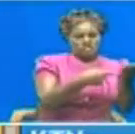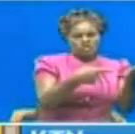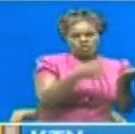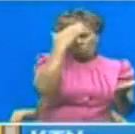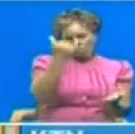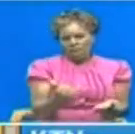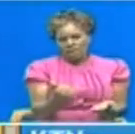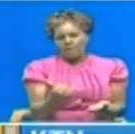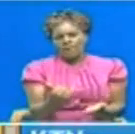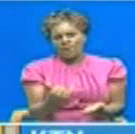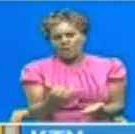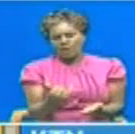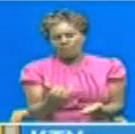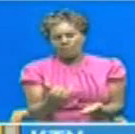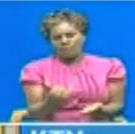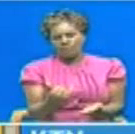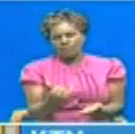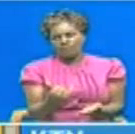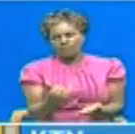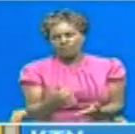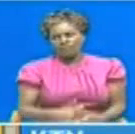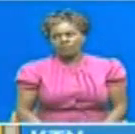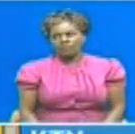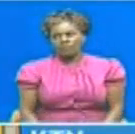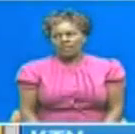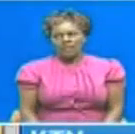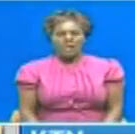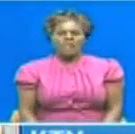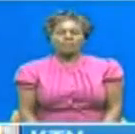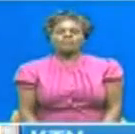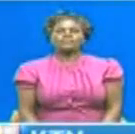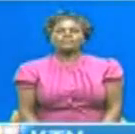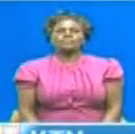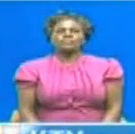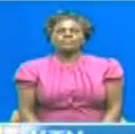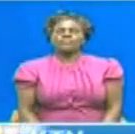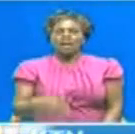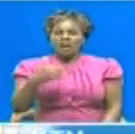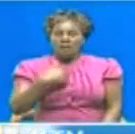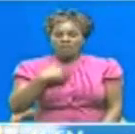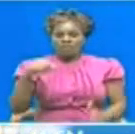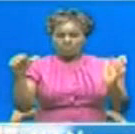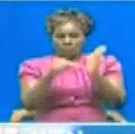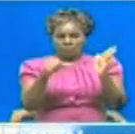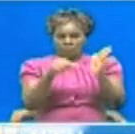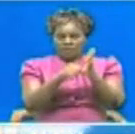transmission, which is analog, to the digital? We need to. All right, yes. So there is an issue that has been